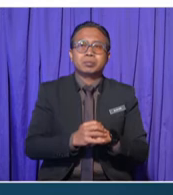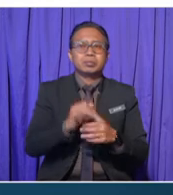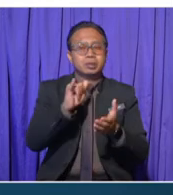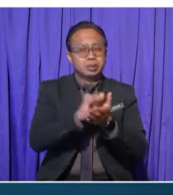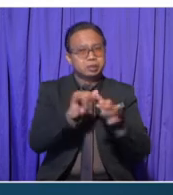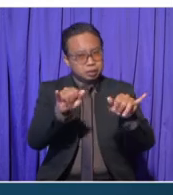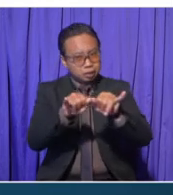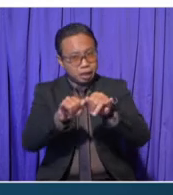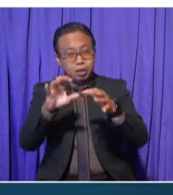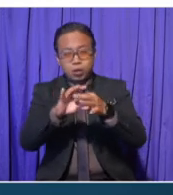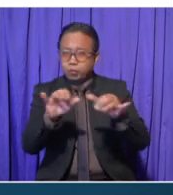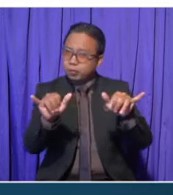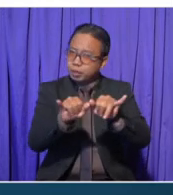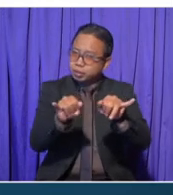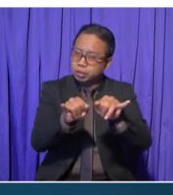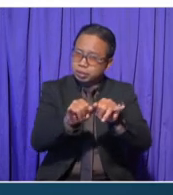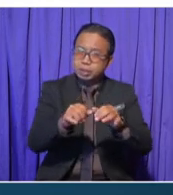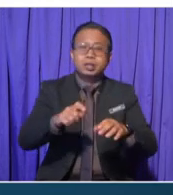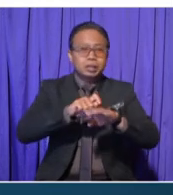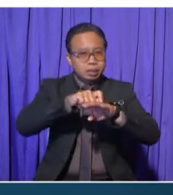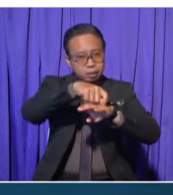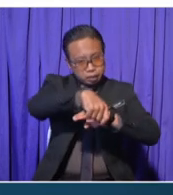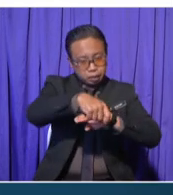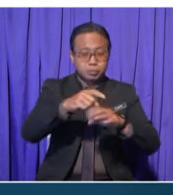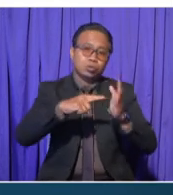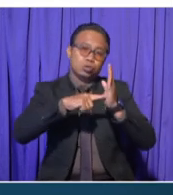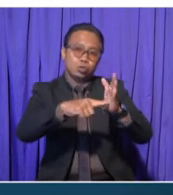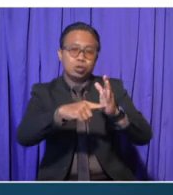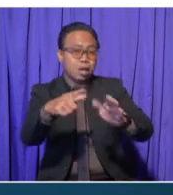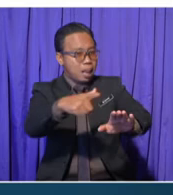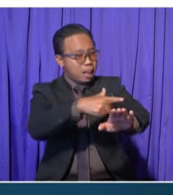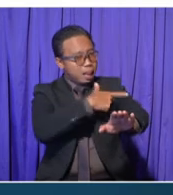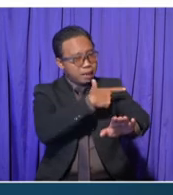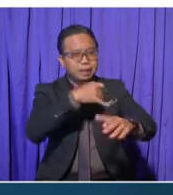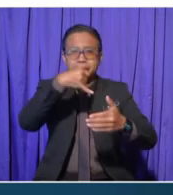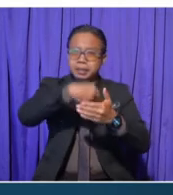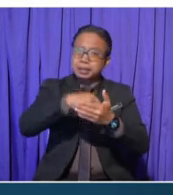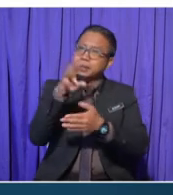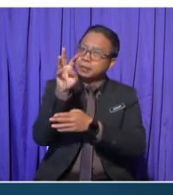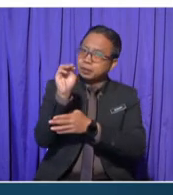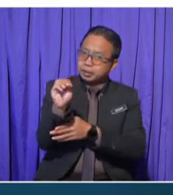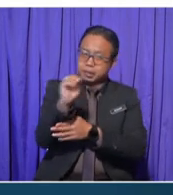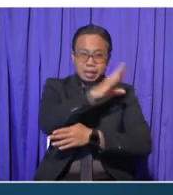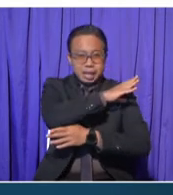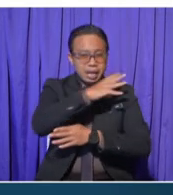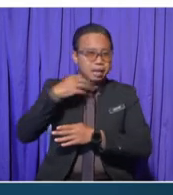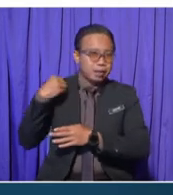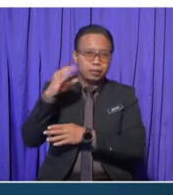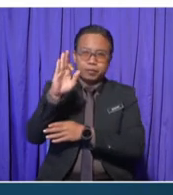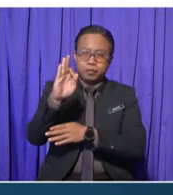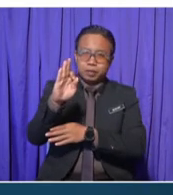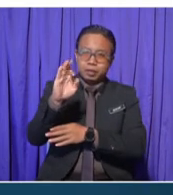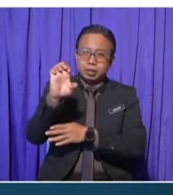This type of measuring tape shows length in meter and feet.